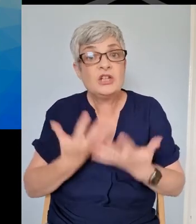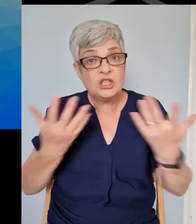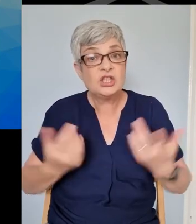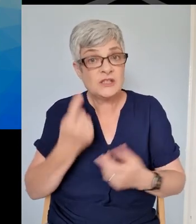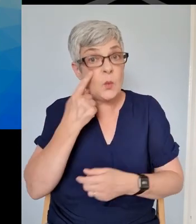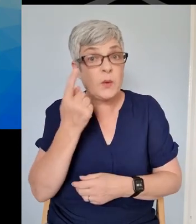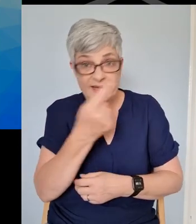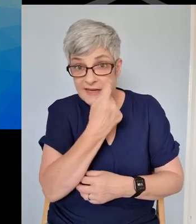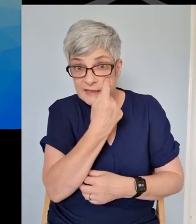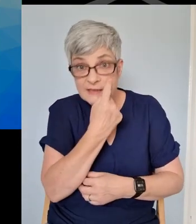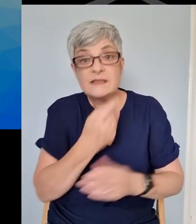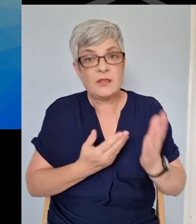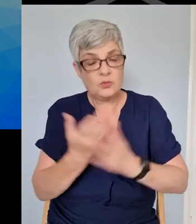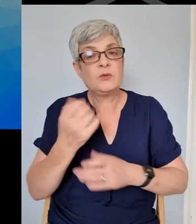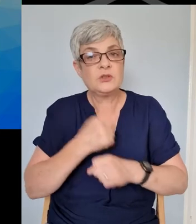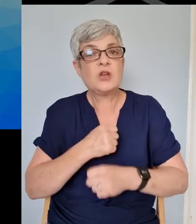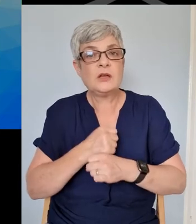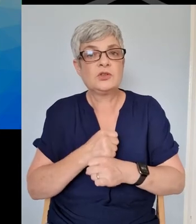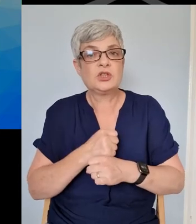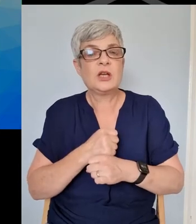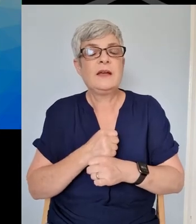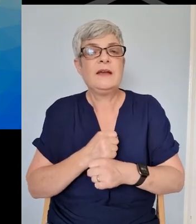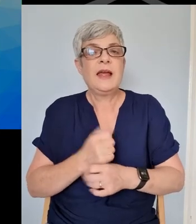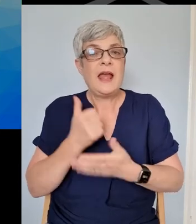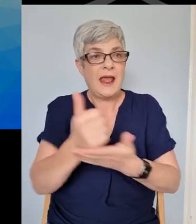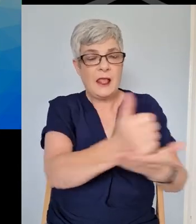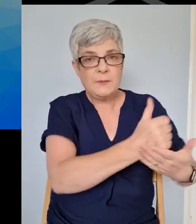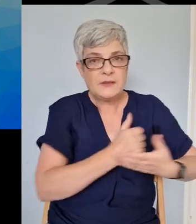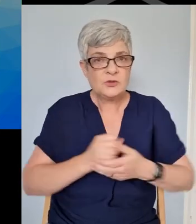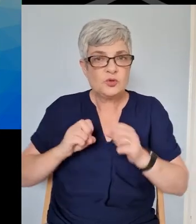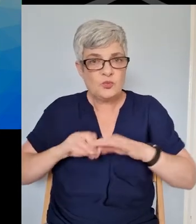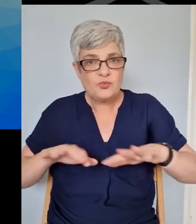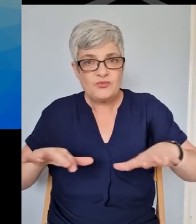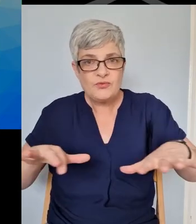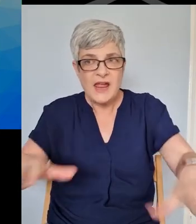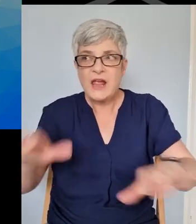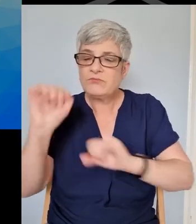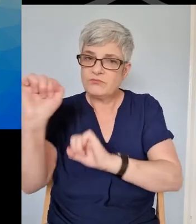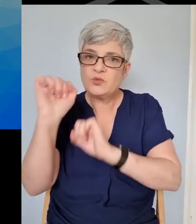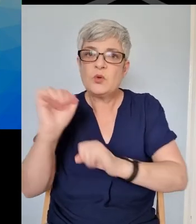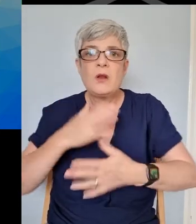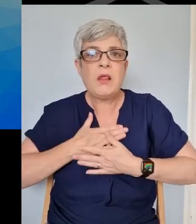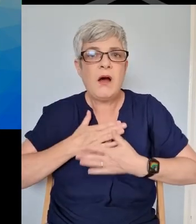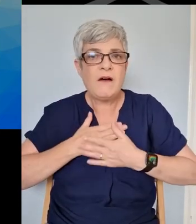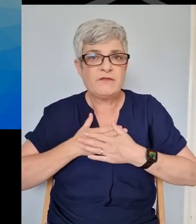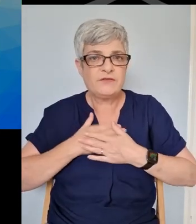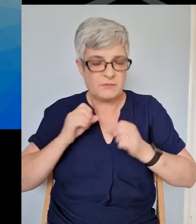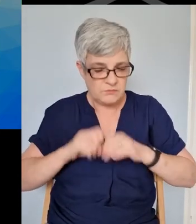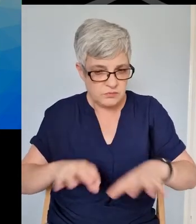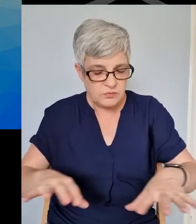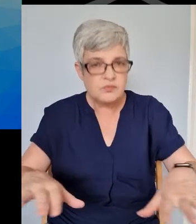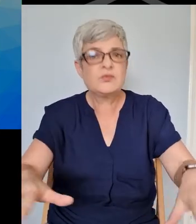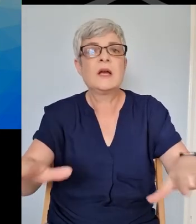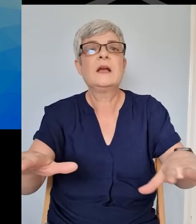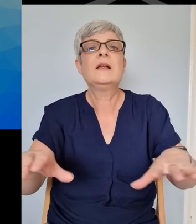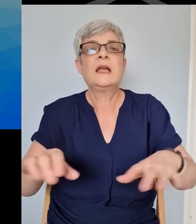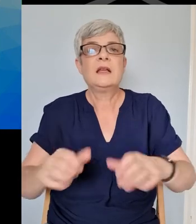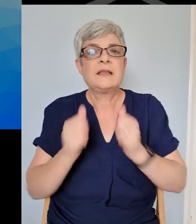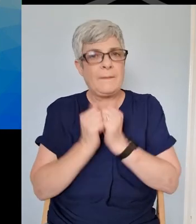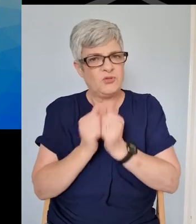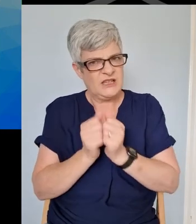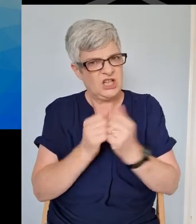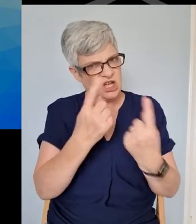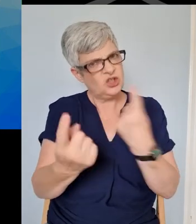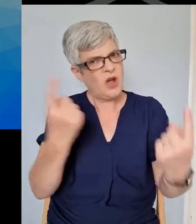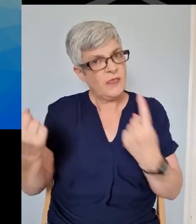of the church. Help us all to spread the warmth of your love to everyone we meet. Help us all to appreciate the roles of each other.